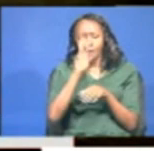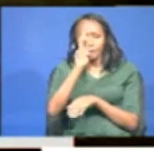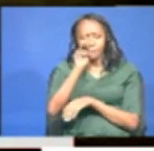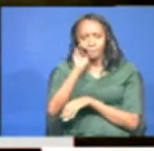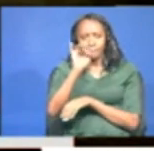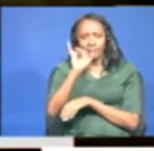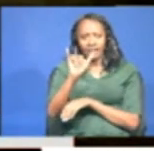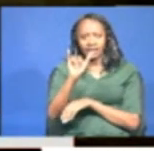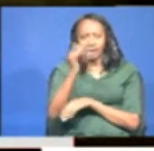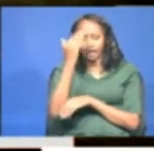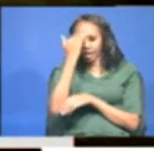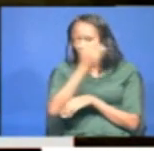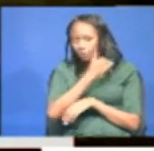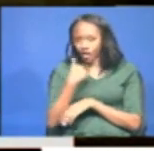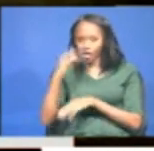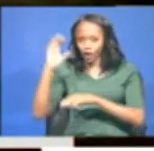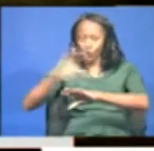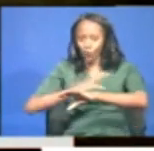thank you.